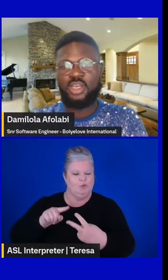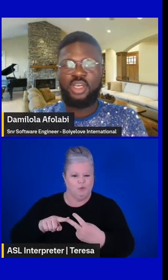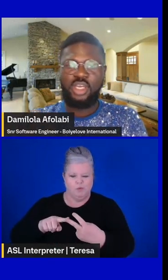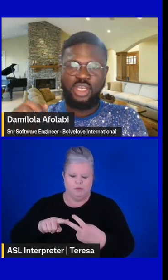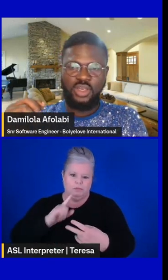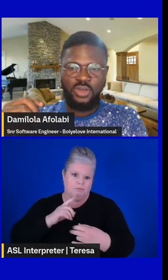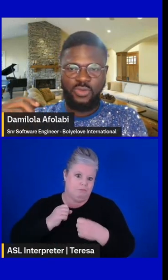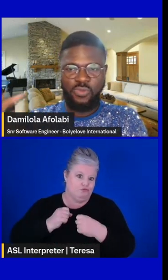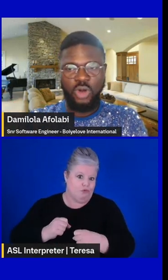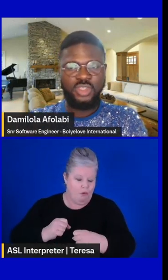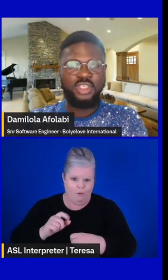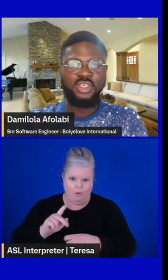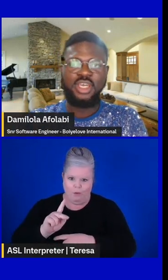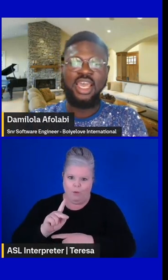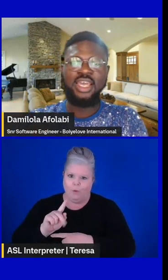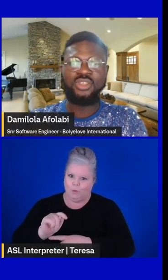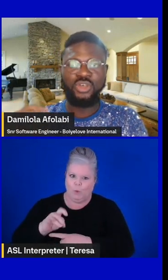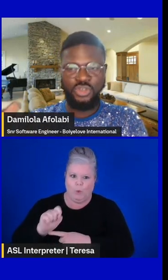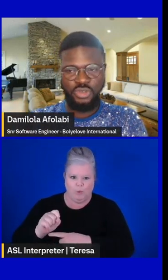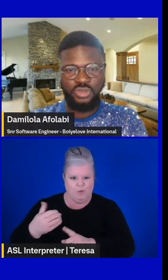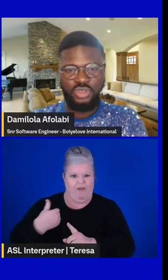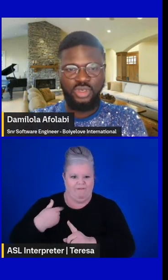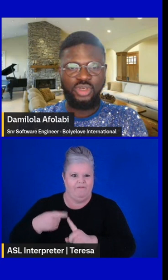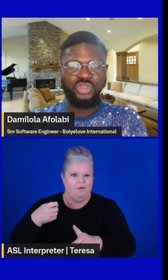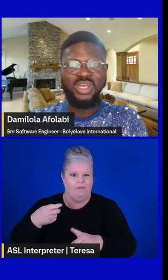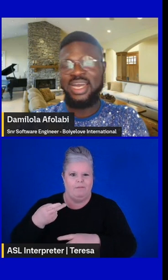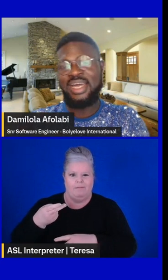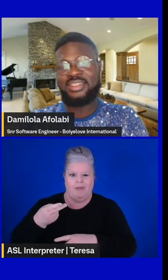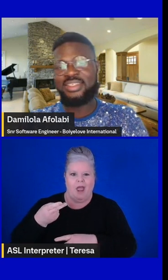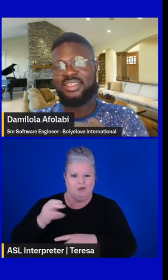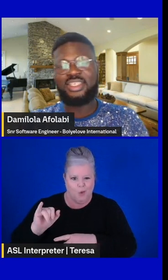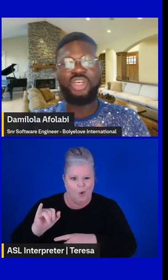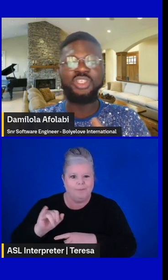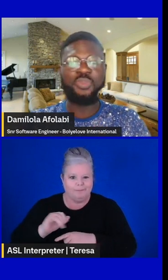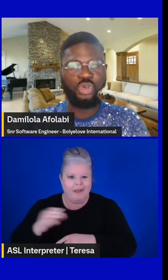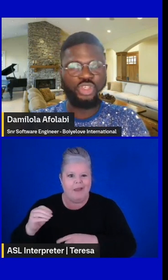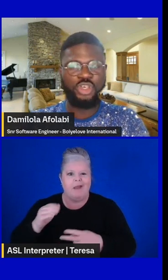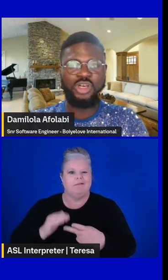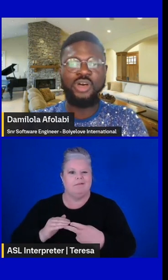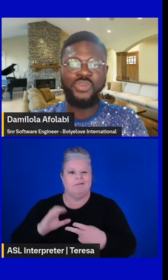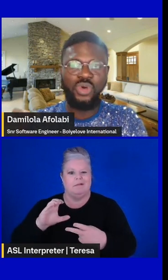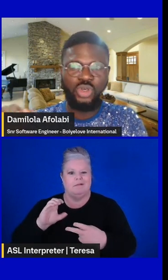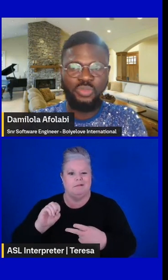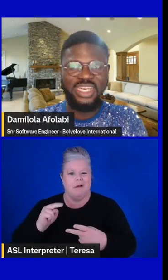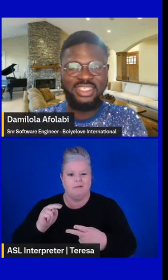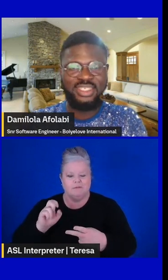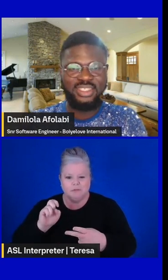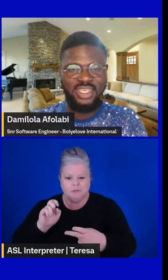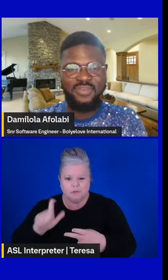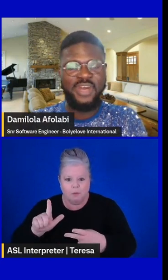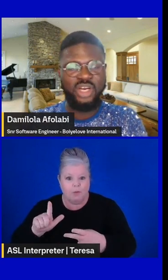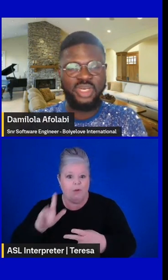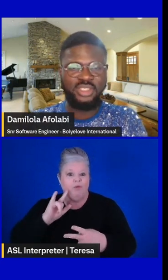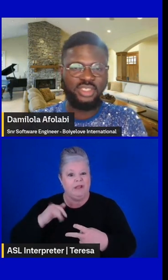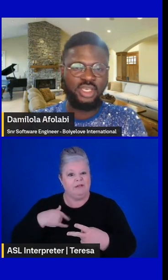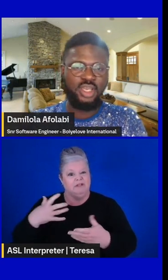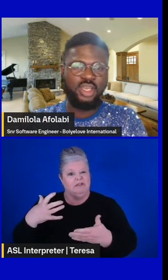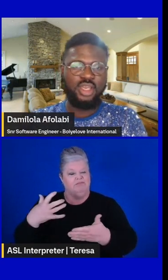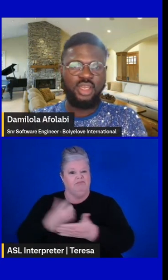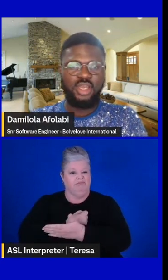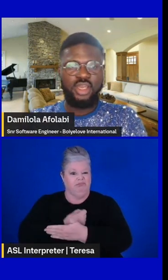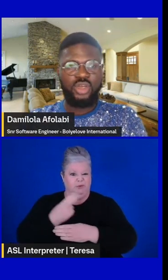HashiCorp, Vault and Consul, to enhance the security posture of your Kubernetes